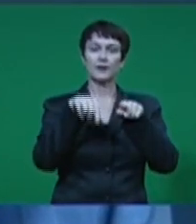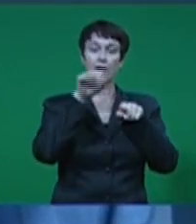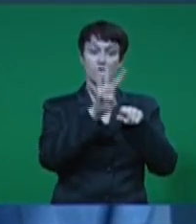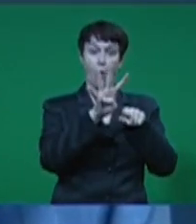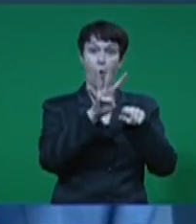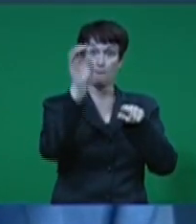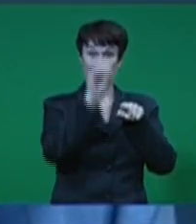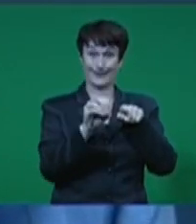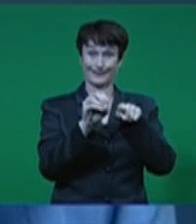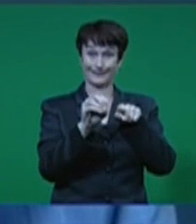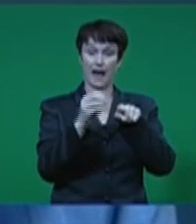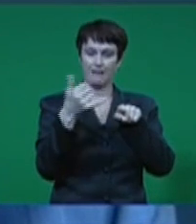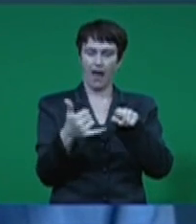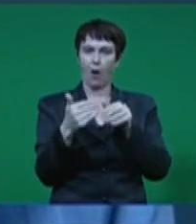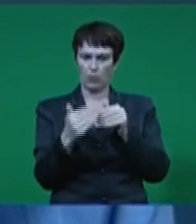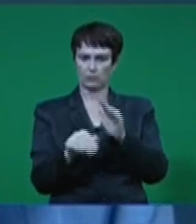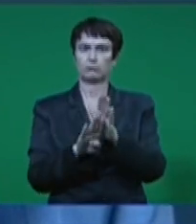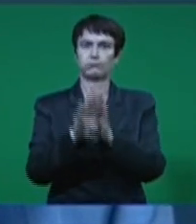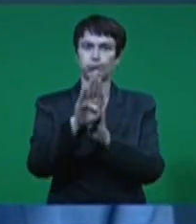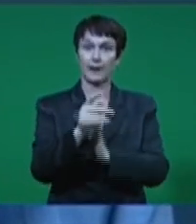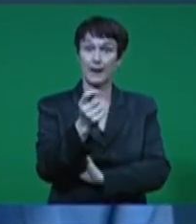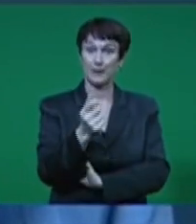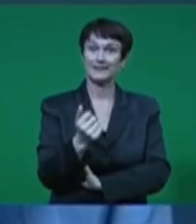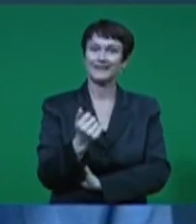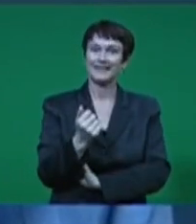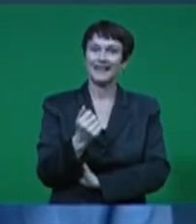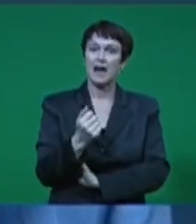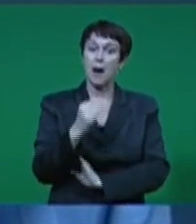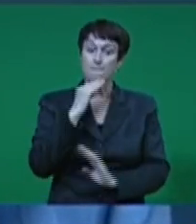basis. The implied starting point for the rand forecast is